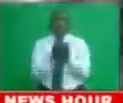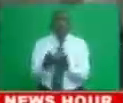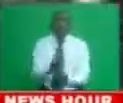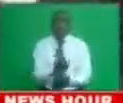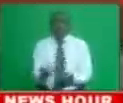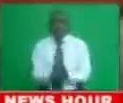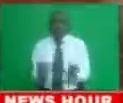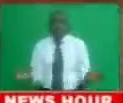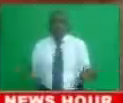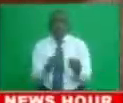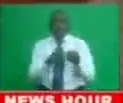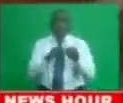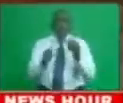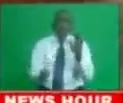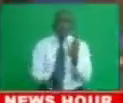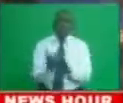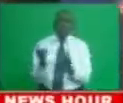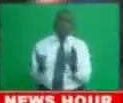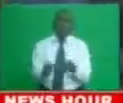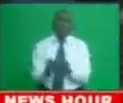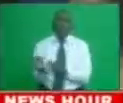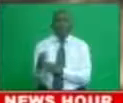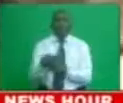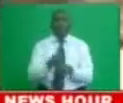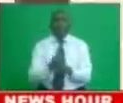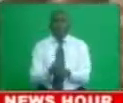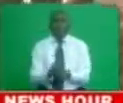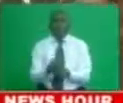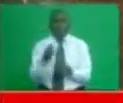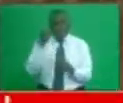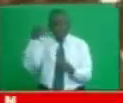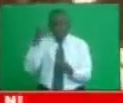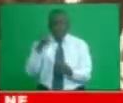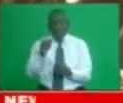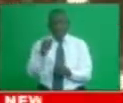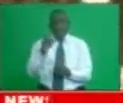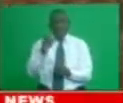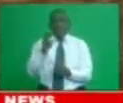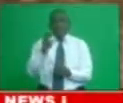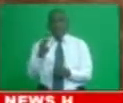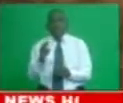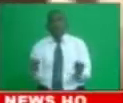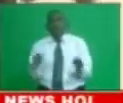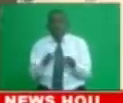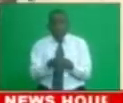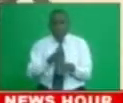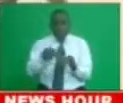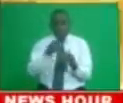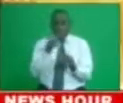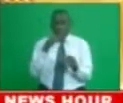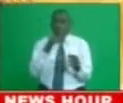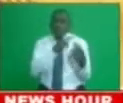and encouraging sustainable development of fisheries. The 8th FCWC Conference of Ministers of